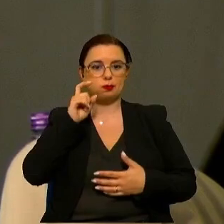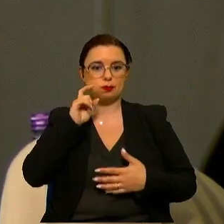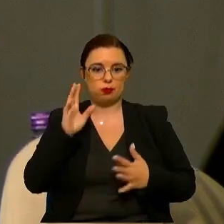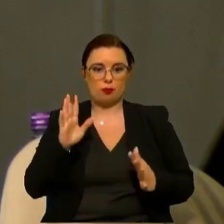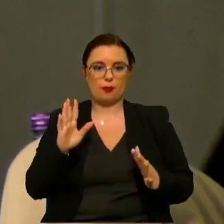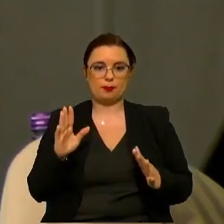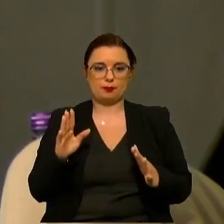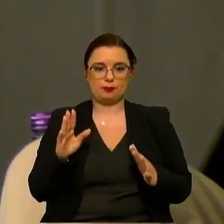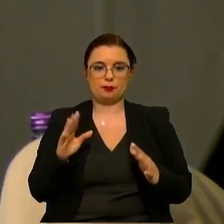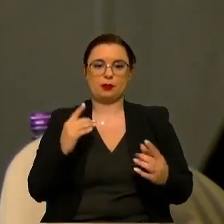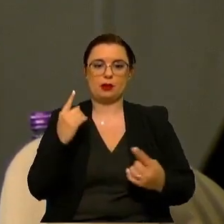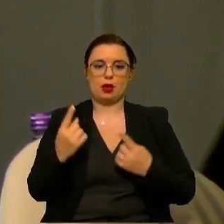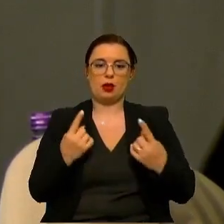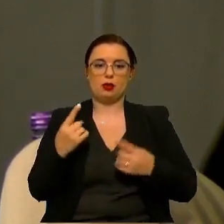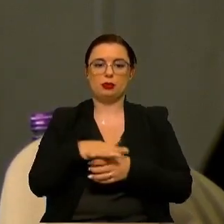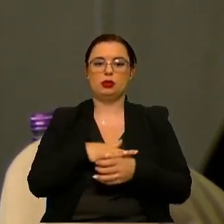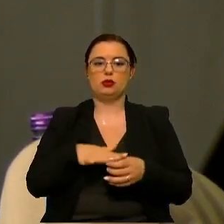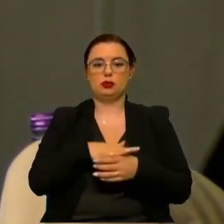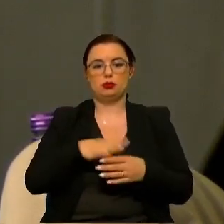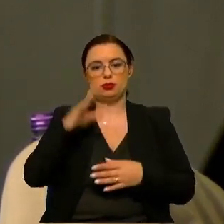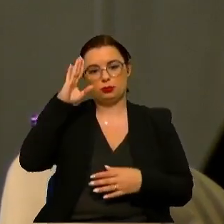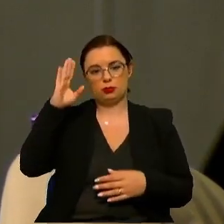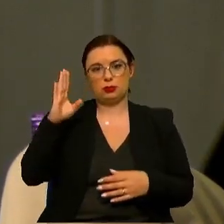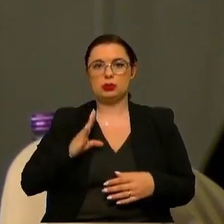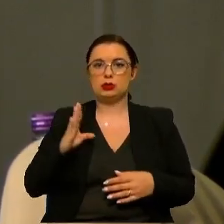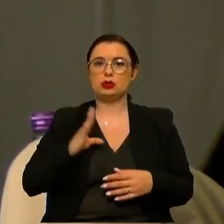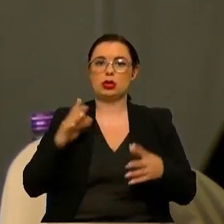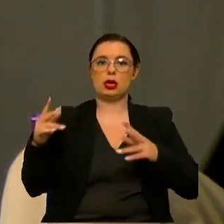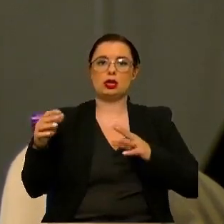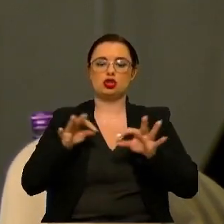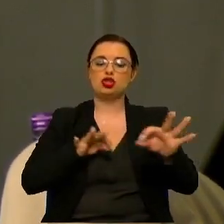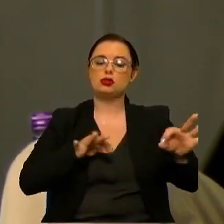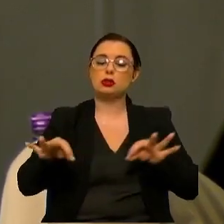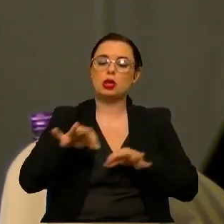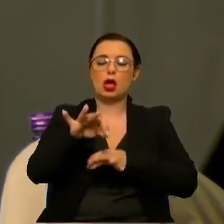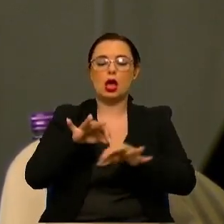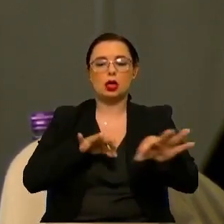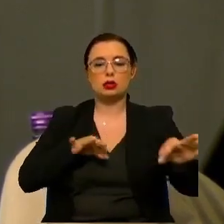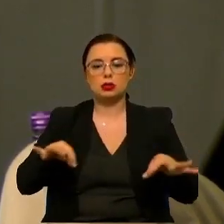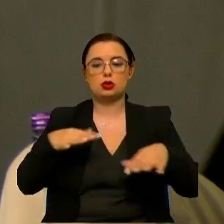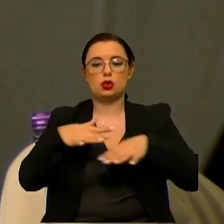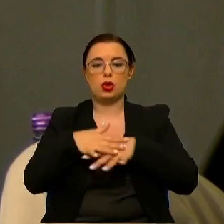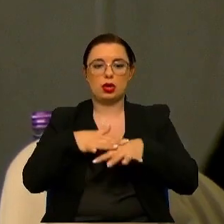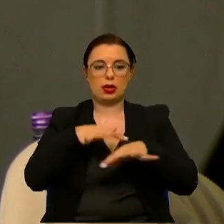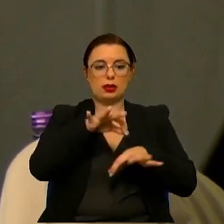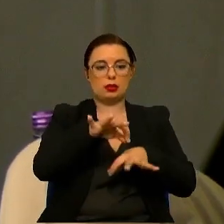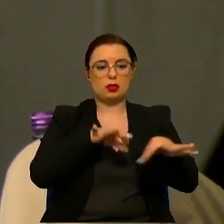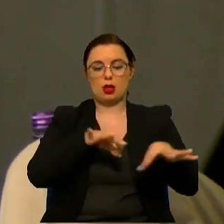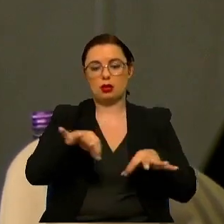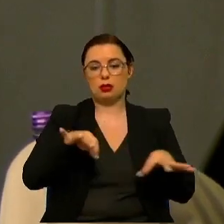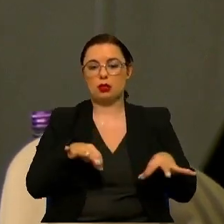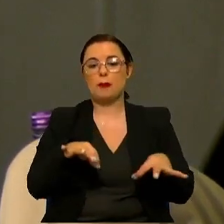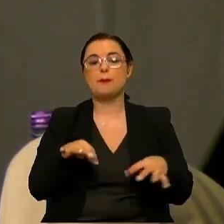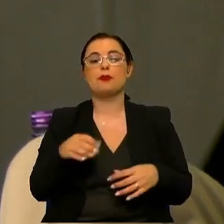safe communications. In discretion, we're talking about military information or a tactical network. And